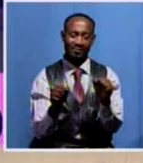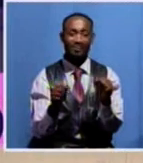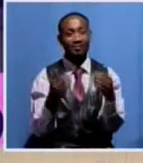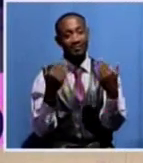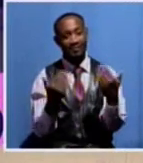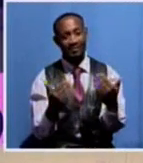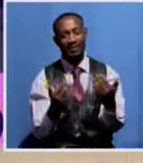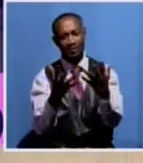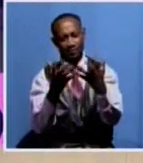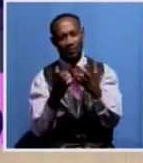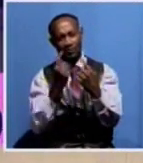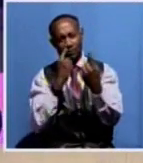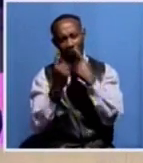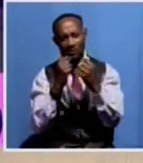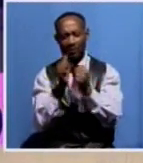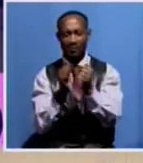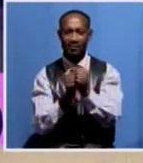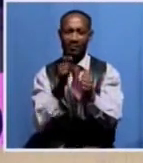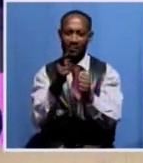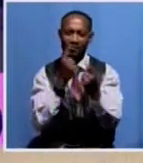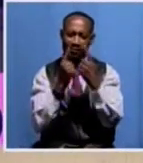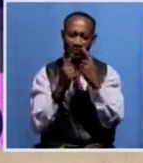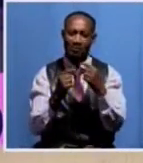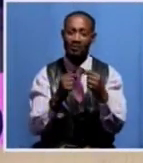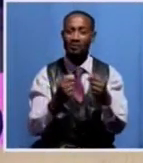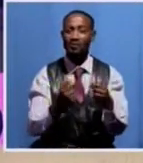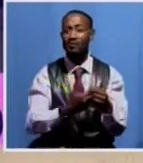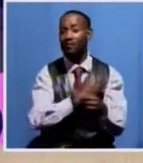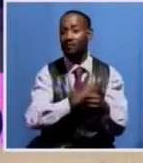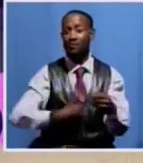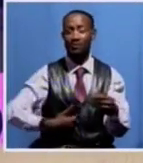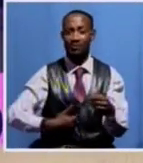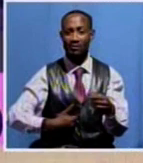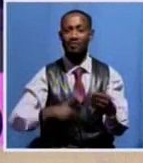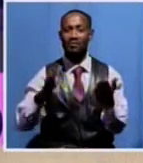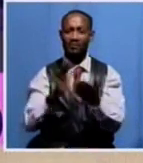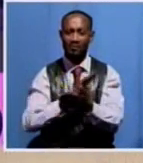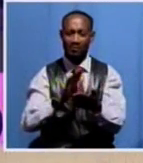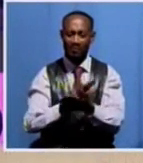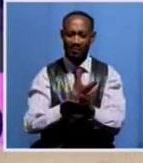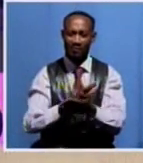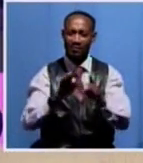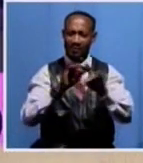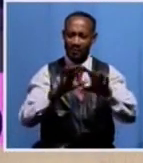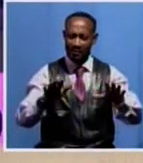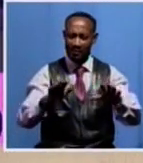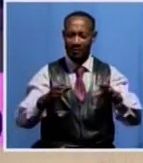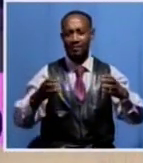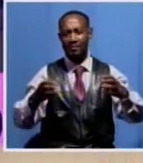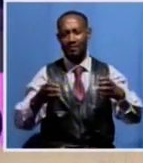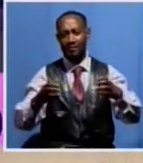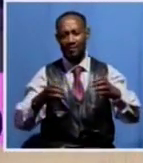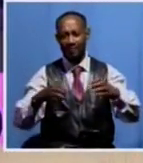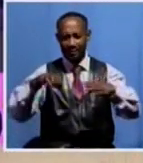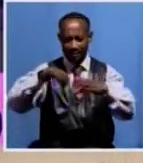I want you to address this issue. Are you talking about efficiency when you speak about accelerating land titling, reevaluation